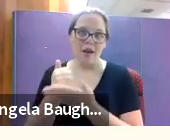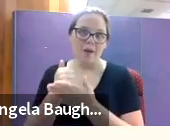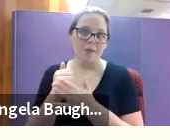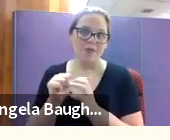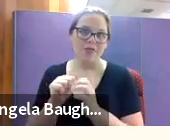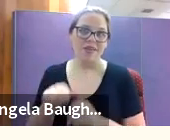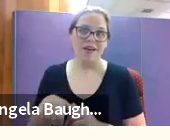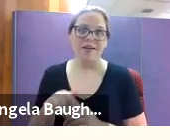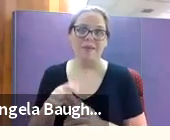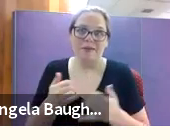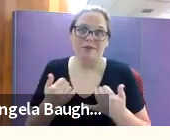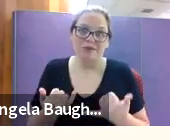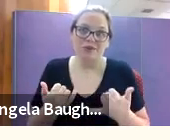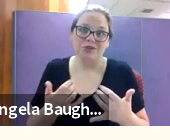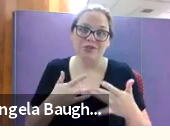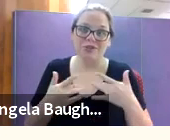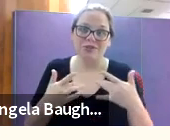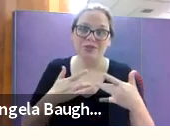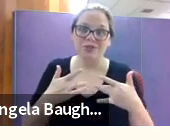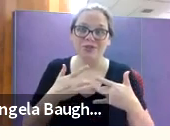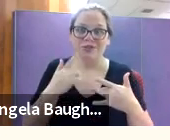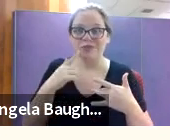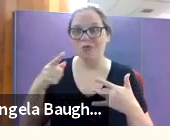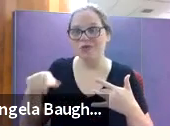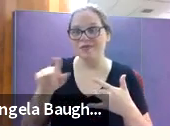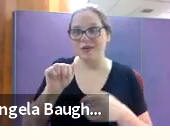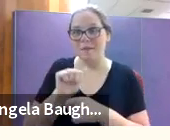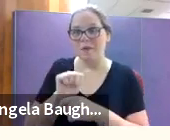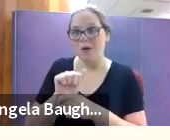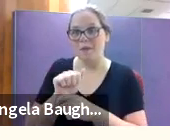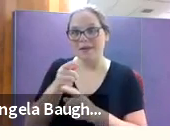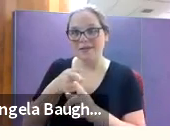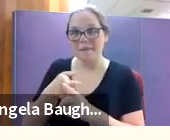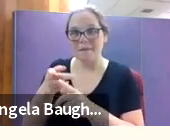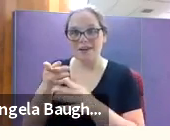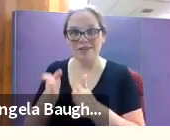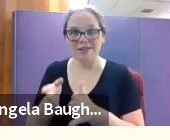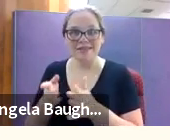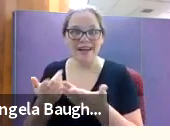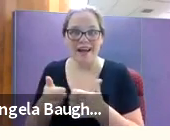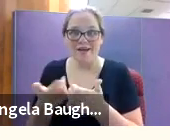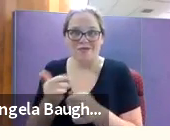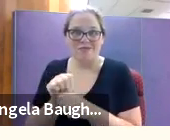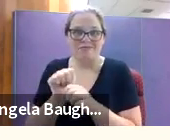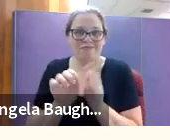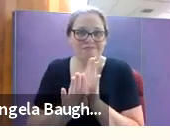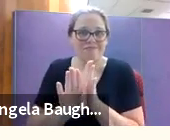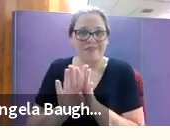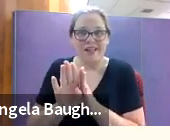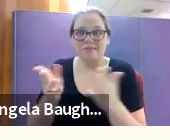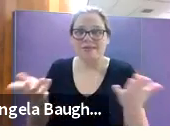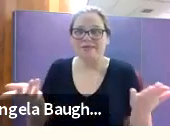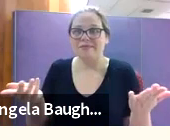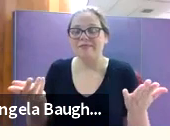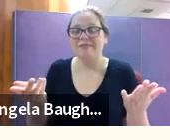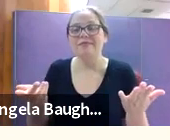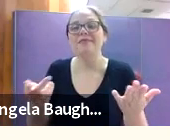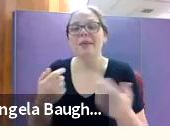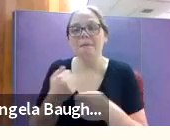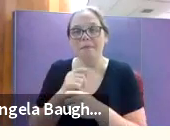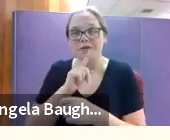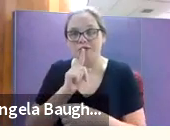a current concern to my current employment specialists of how they're going to do a whole lot of job development and make sure that they're